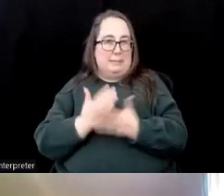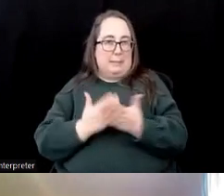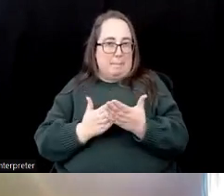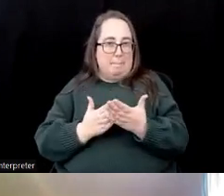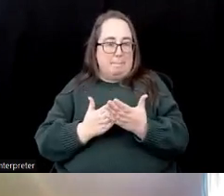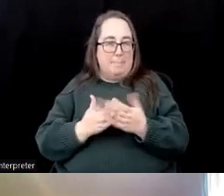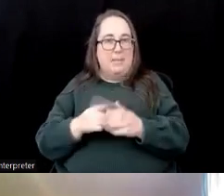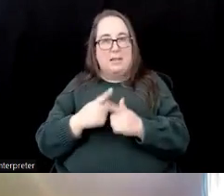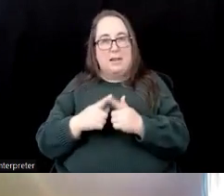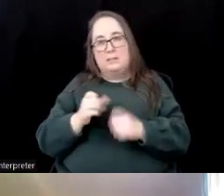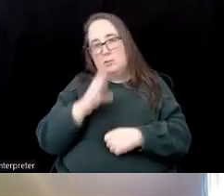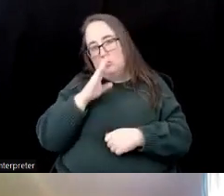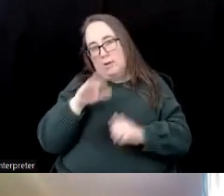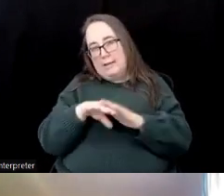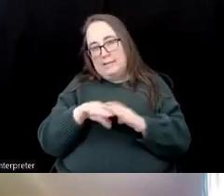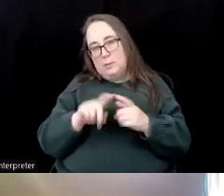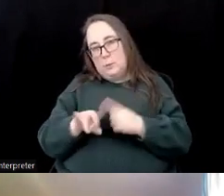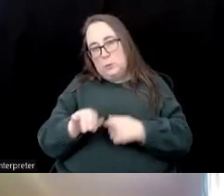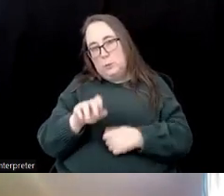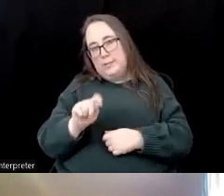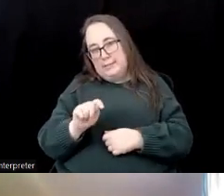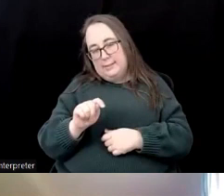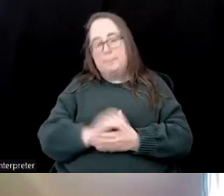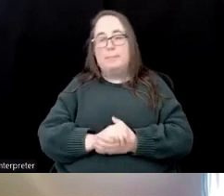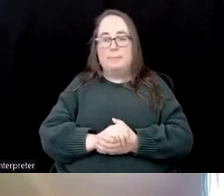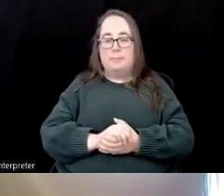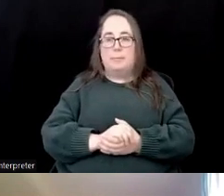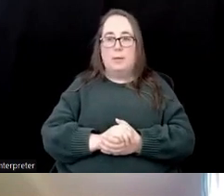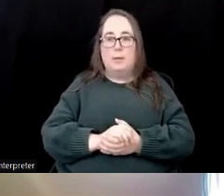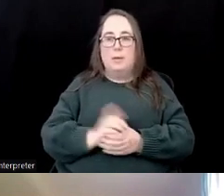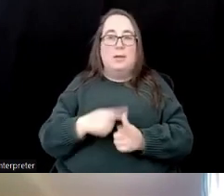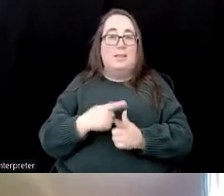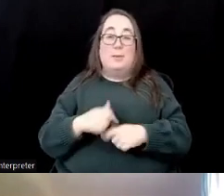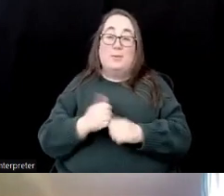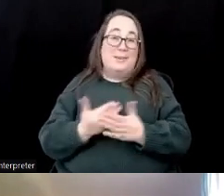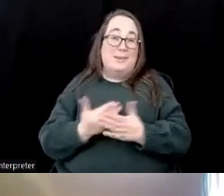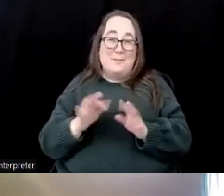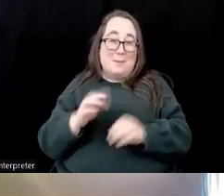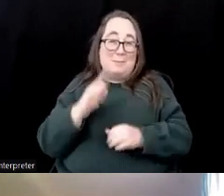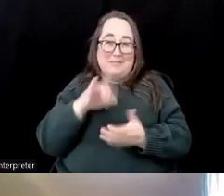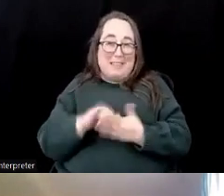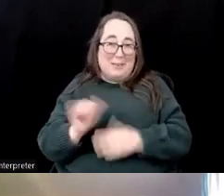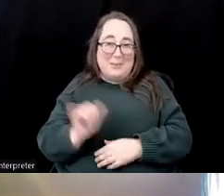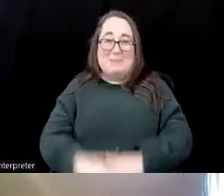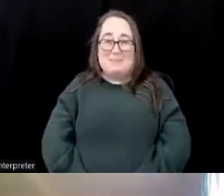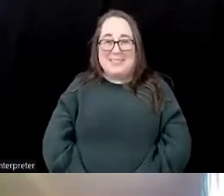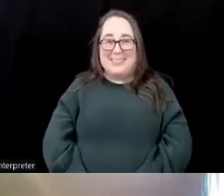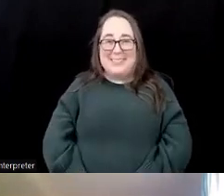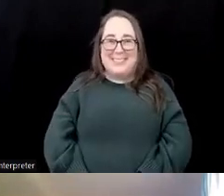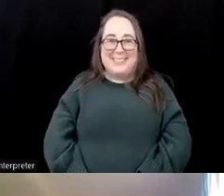that it has direct access to the units. And we created new forms for that too.